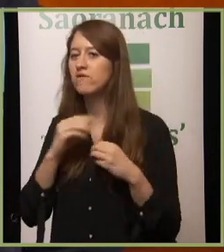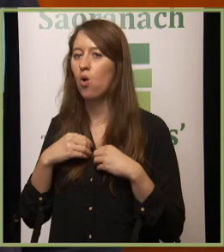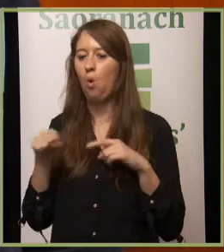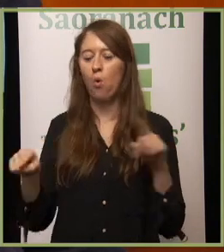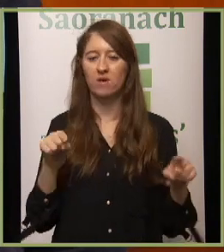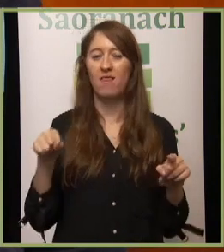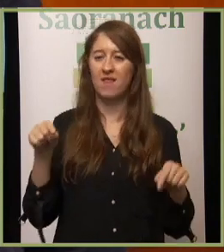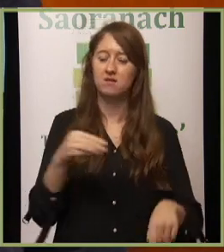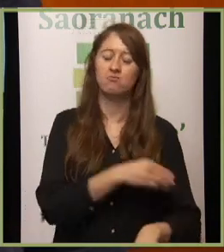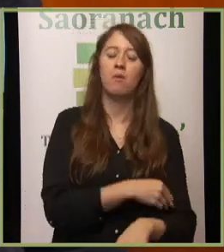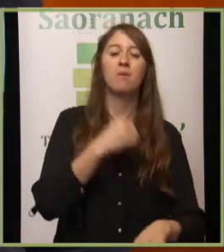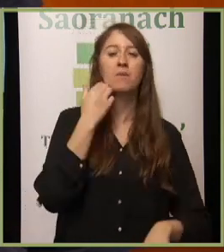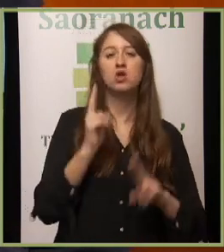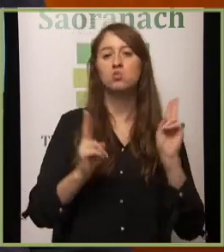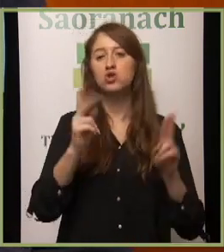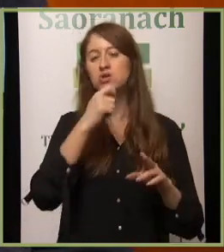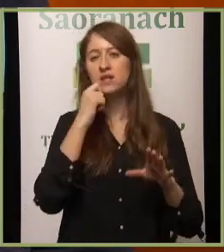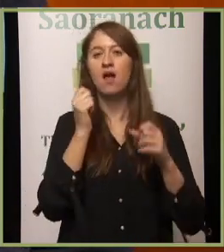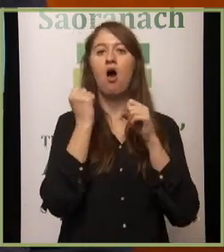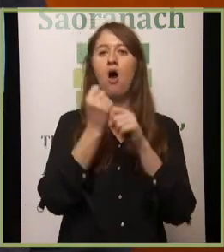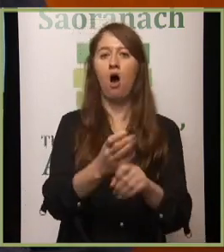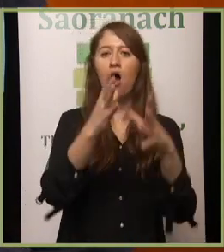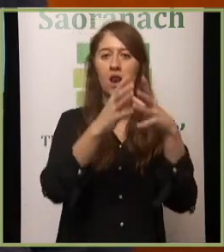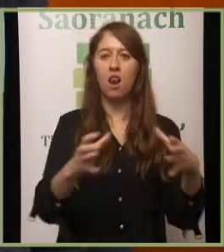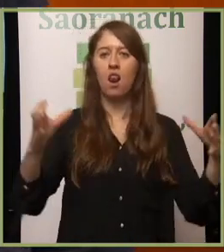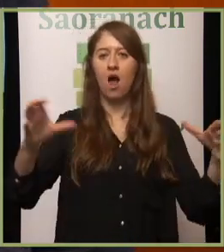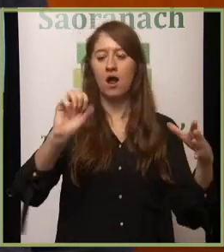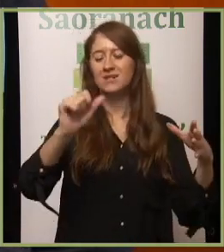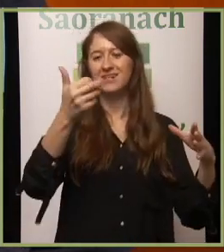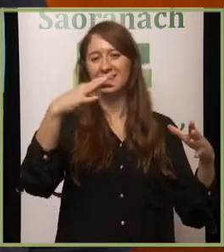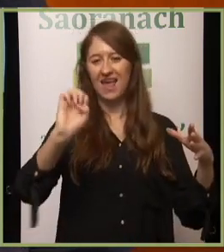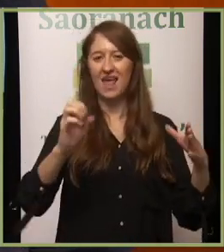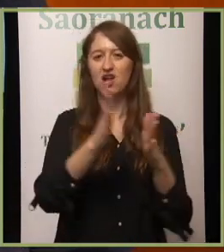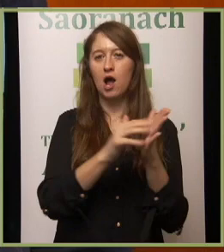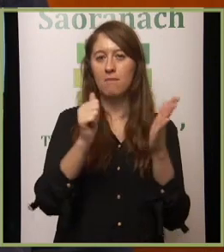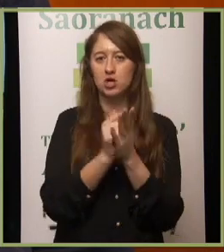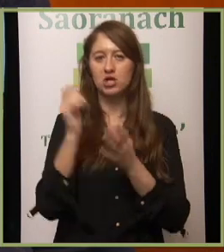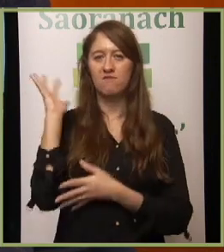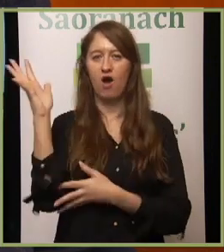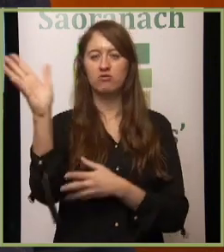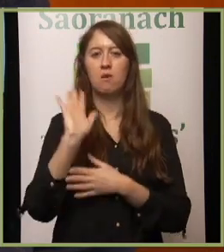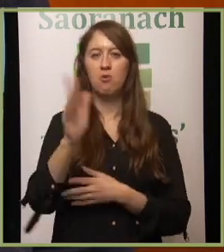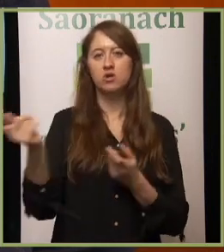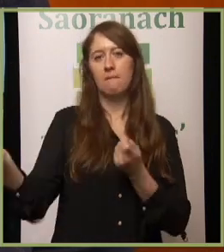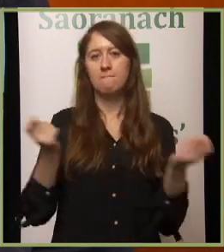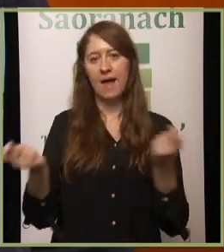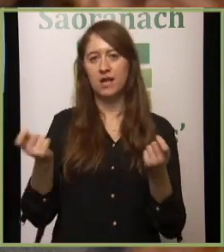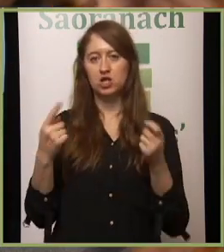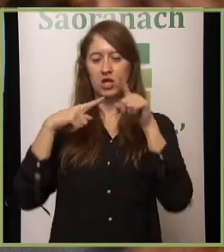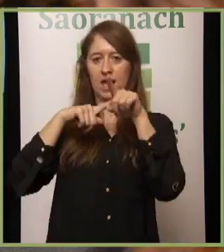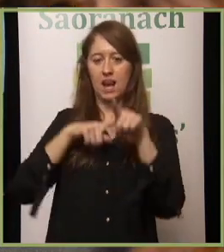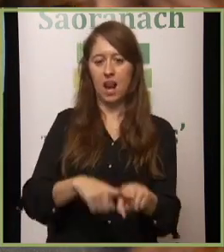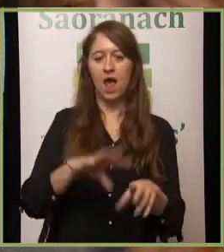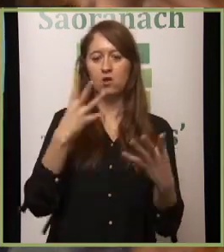that all large-scale commercial forests must be managed in line with national biodiversity